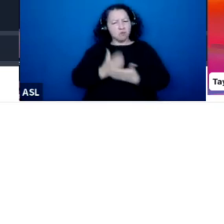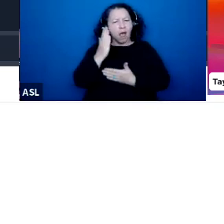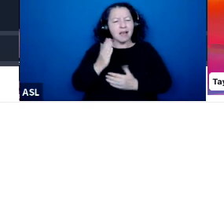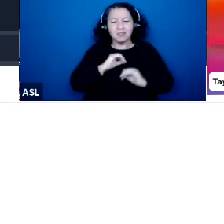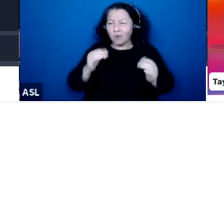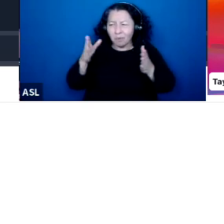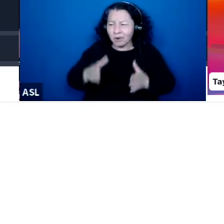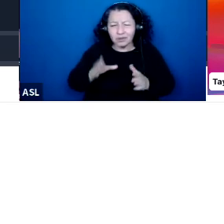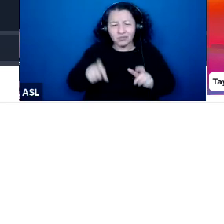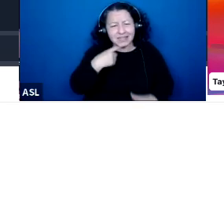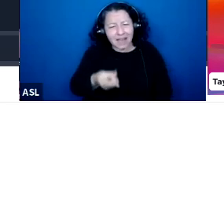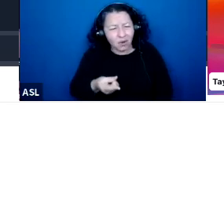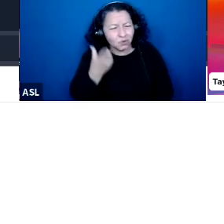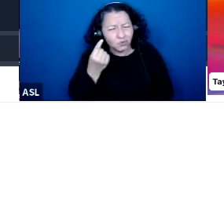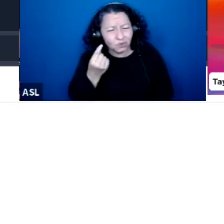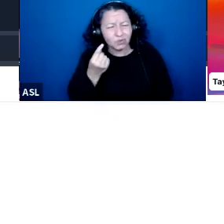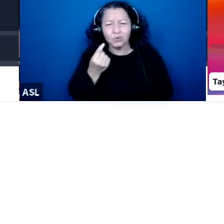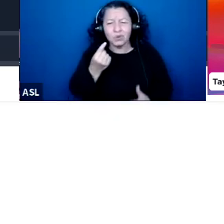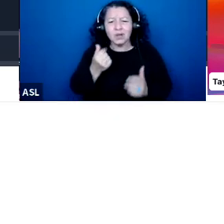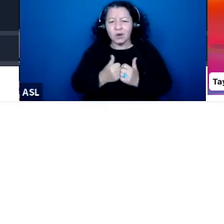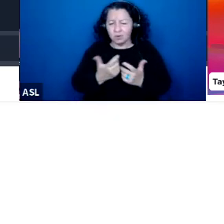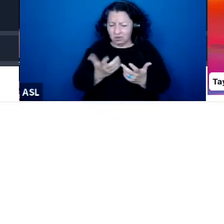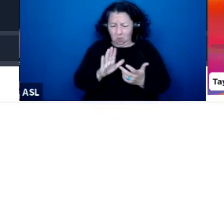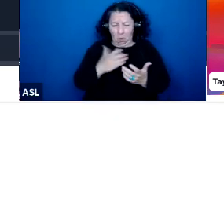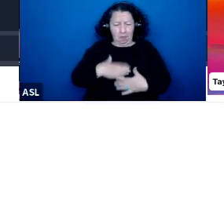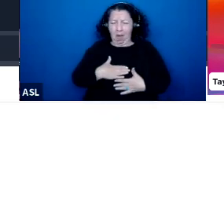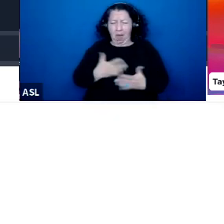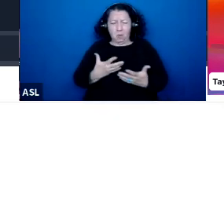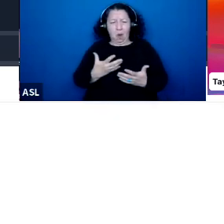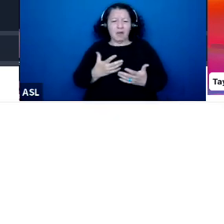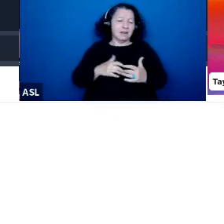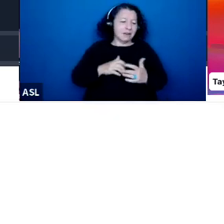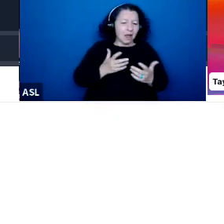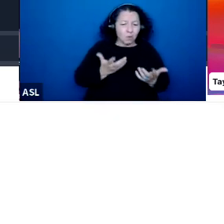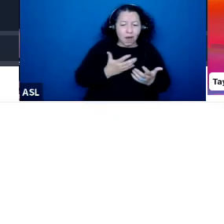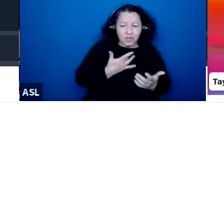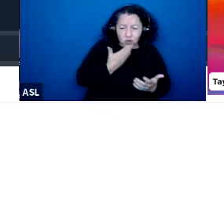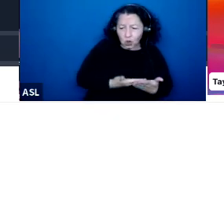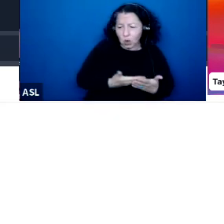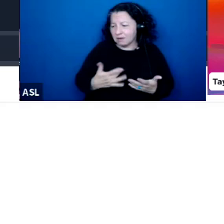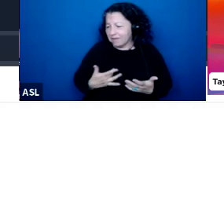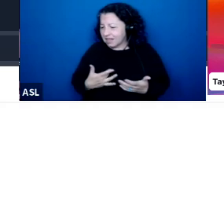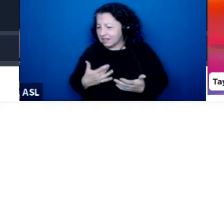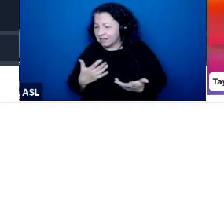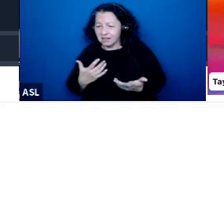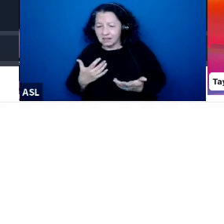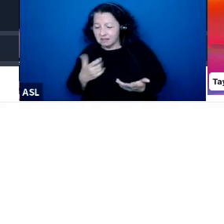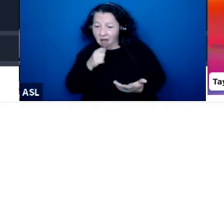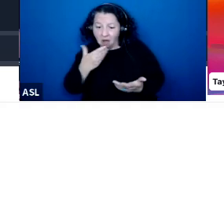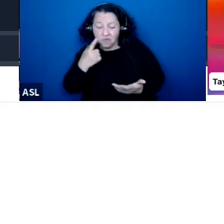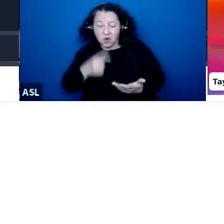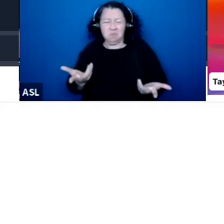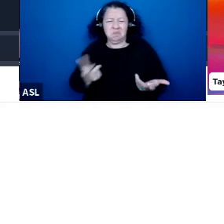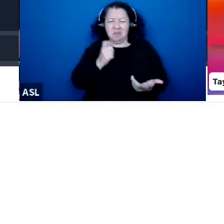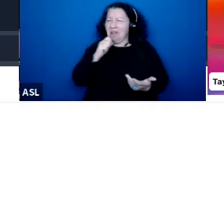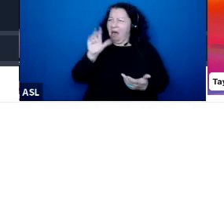what you need to do with your body in the way that feels good to you and for you. So when we talk about things not only